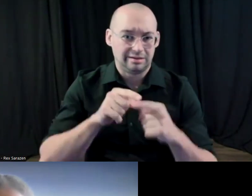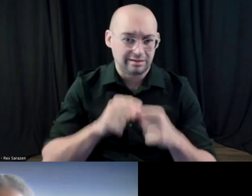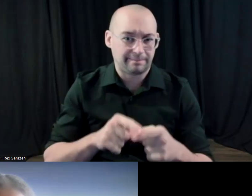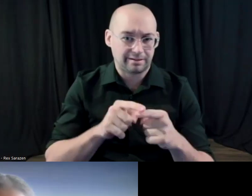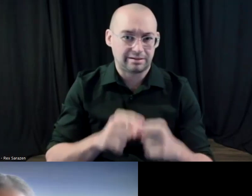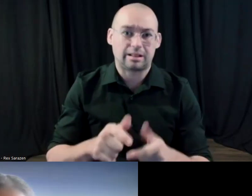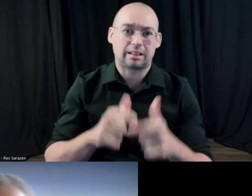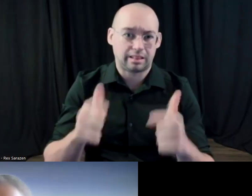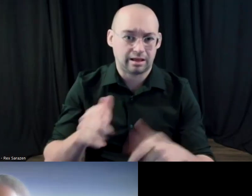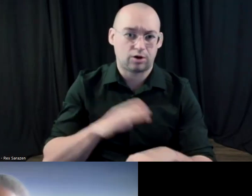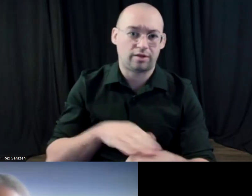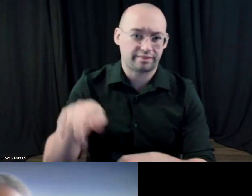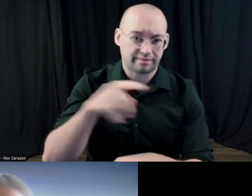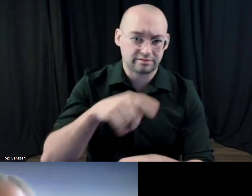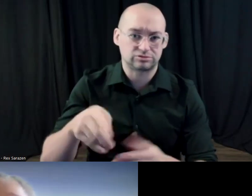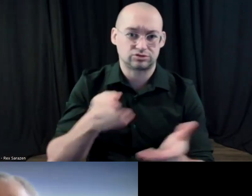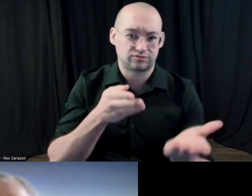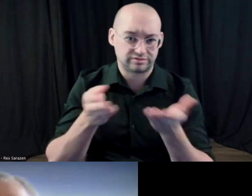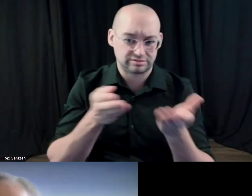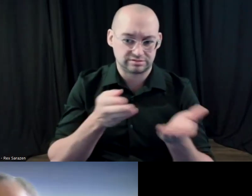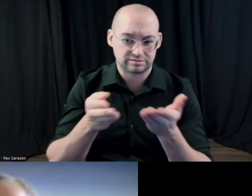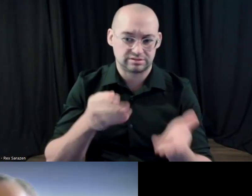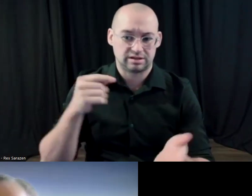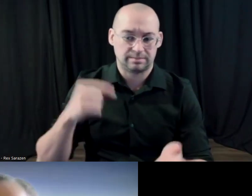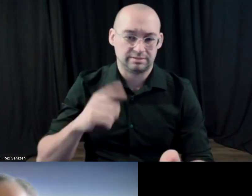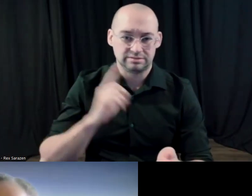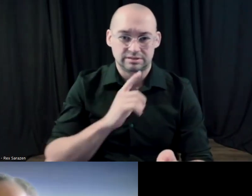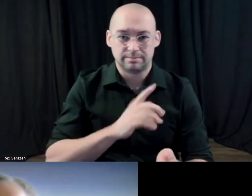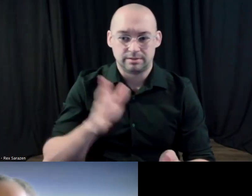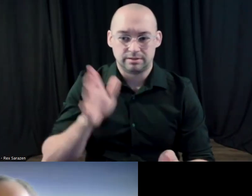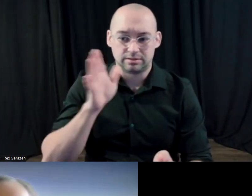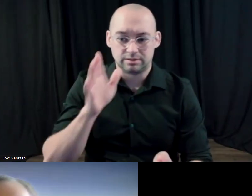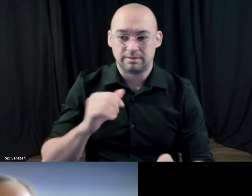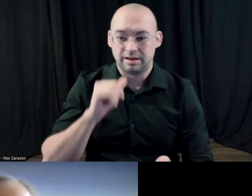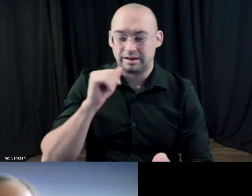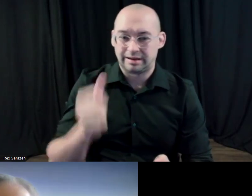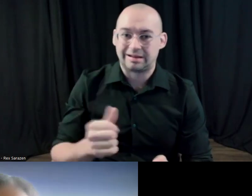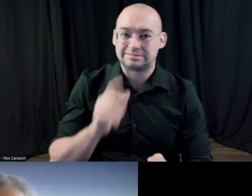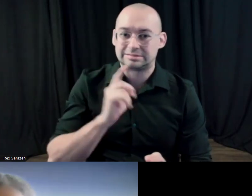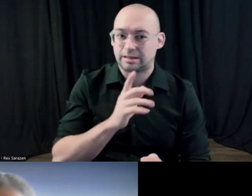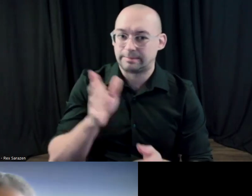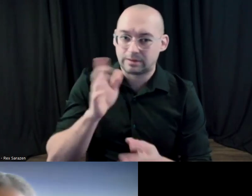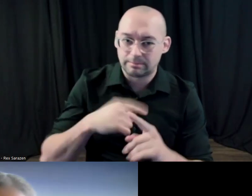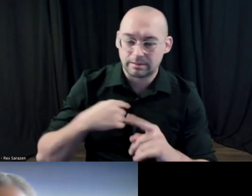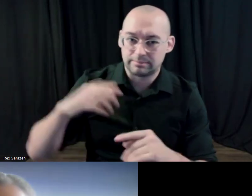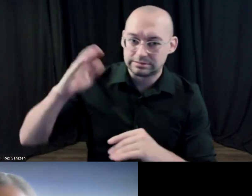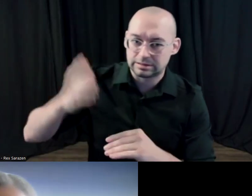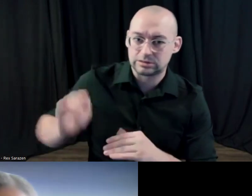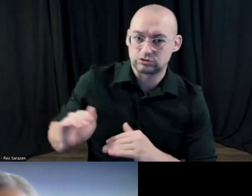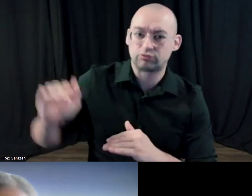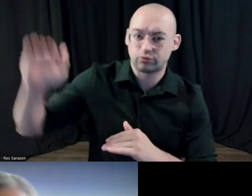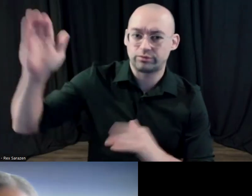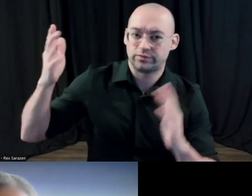these services. I am a single parent. I'm not a single parent. My son is grown, but I live alone. I